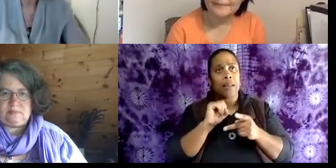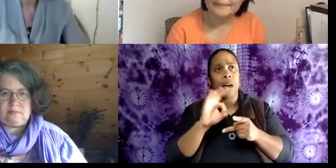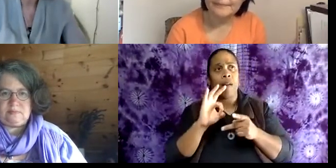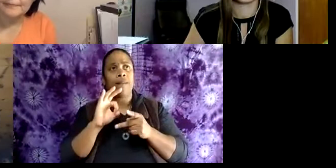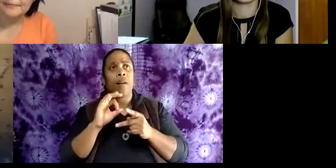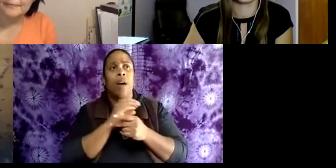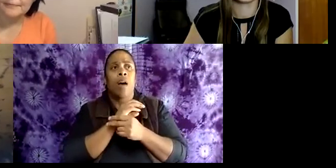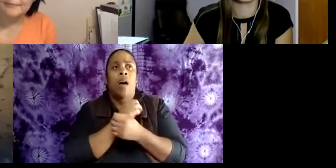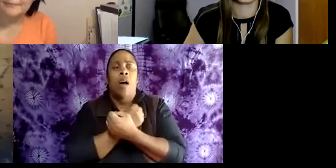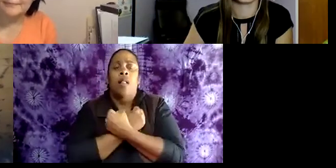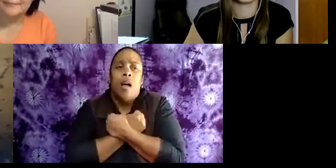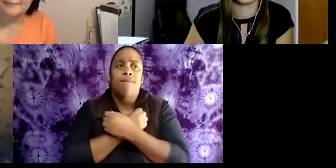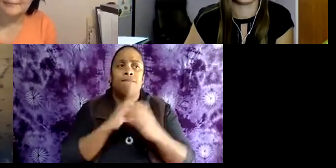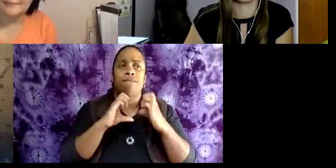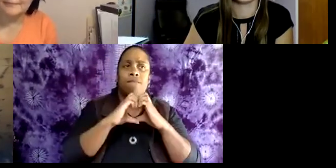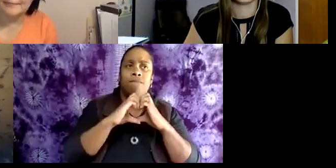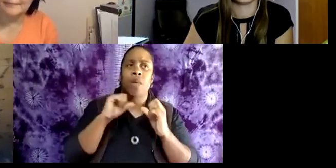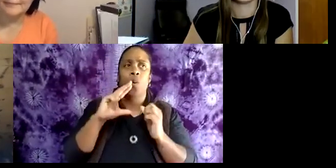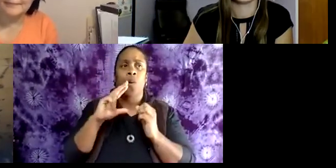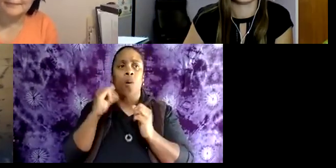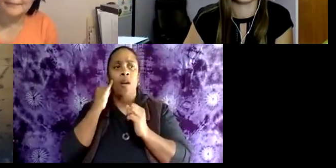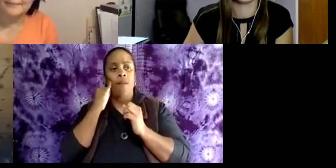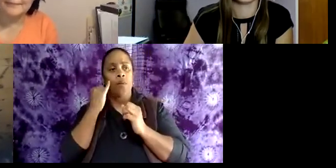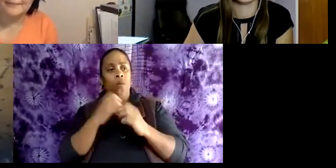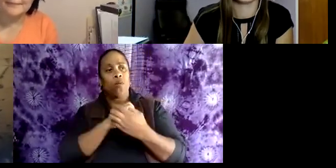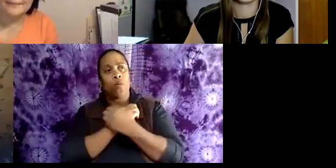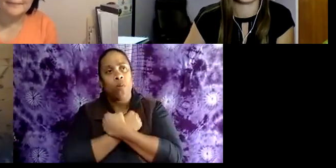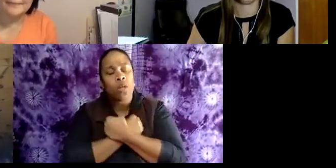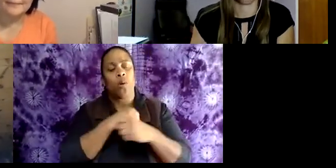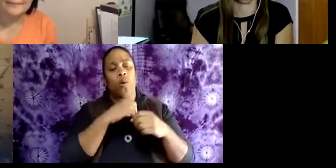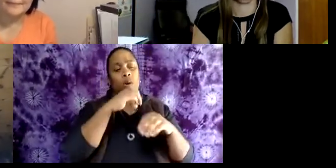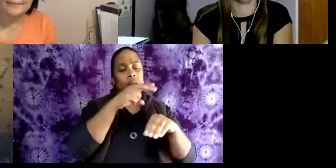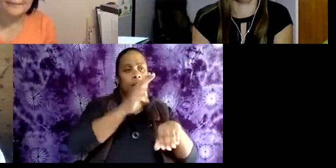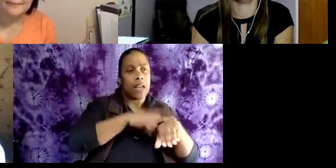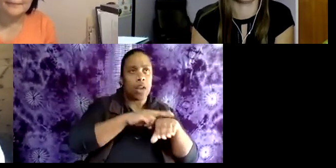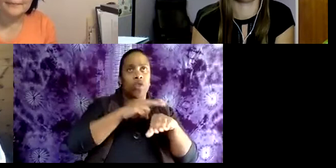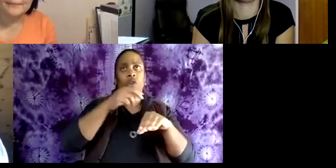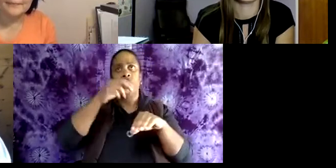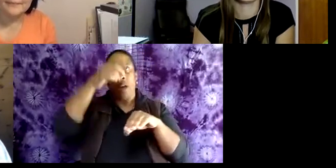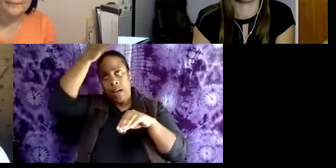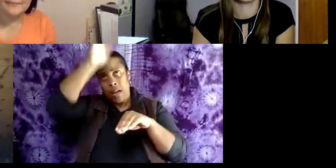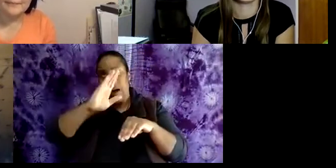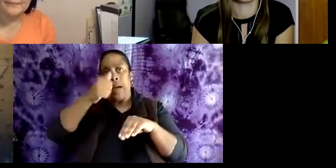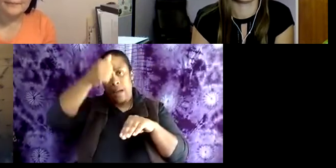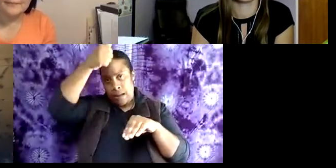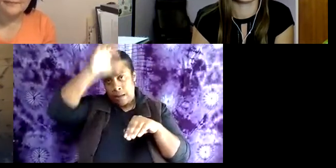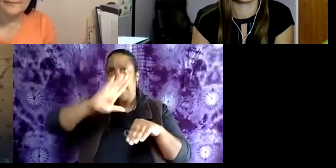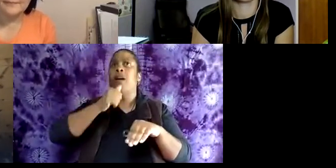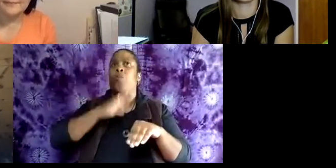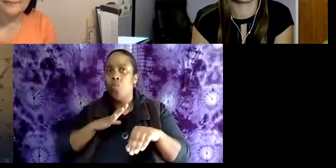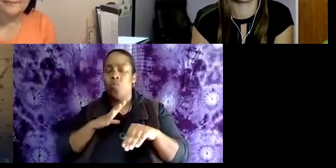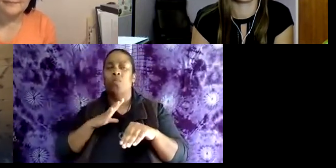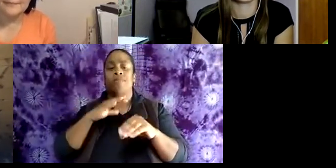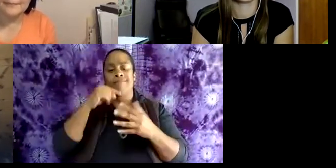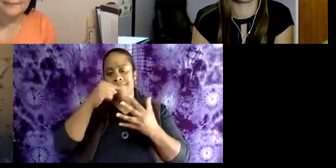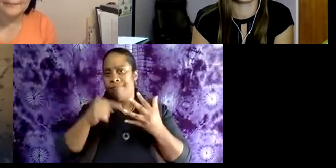nature, or whether you adore goddesses or gods or one god, or whatever it is that you would